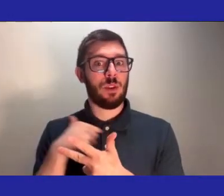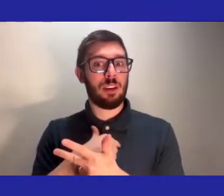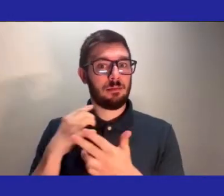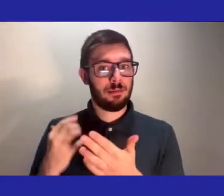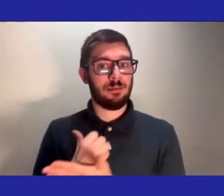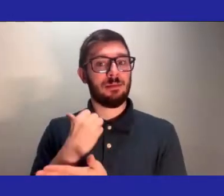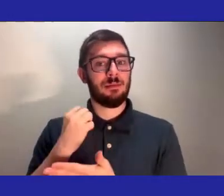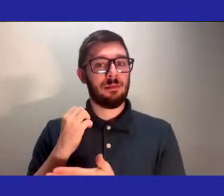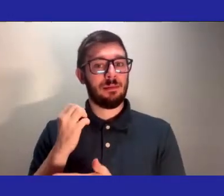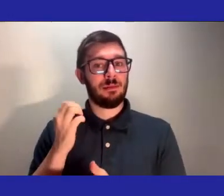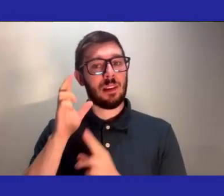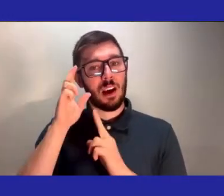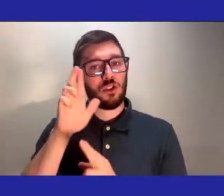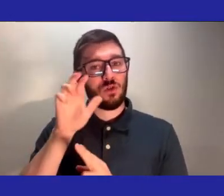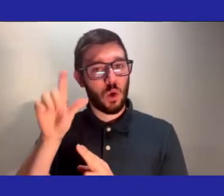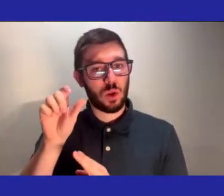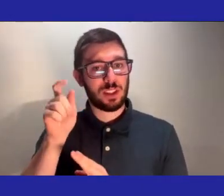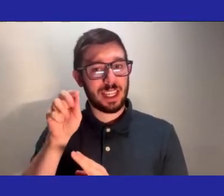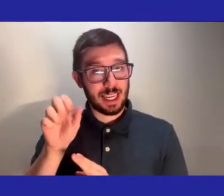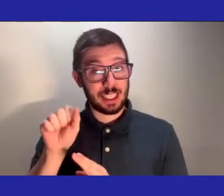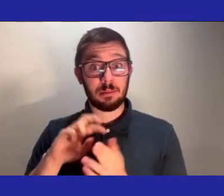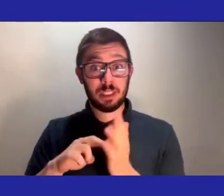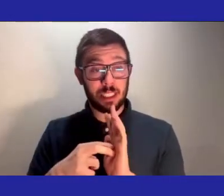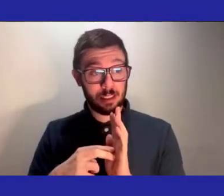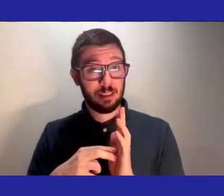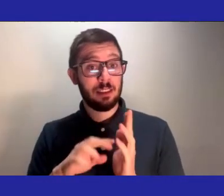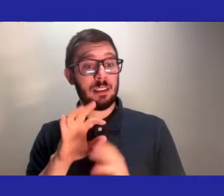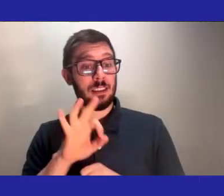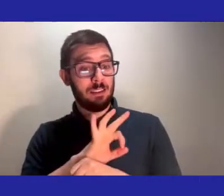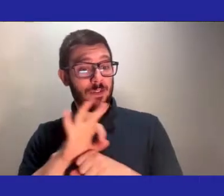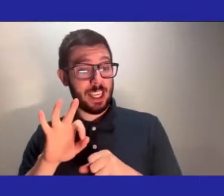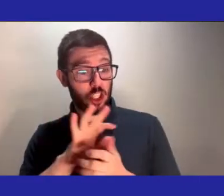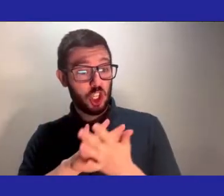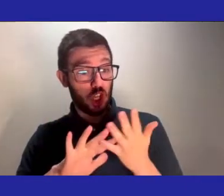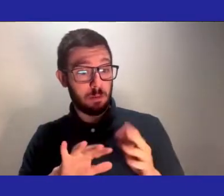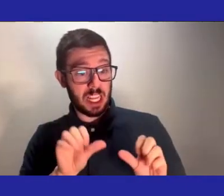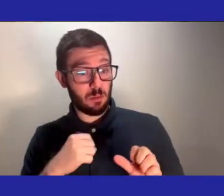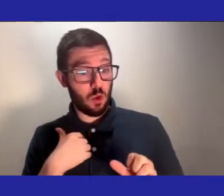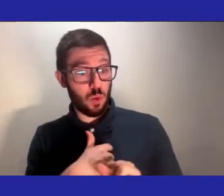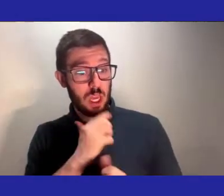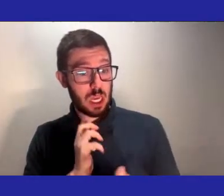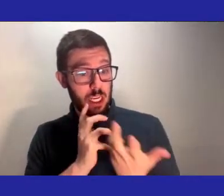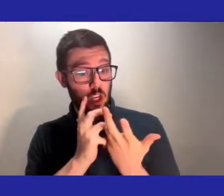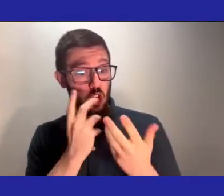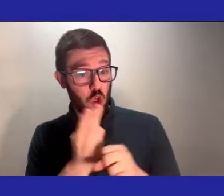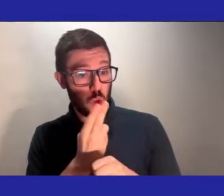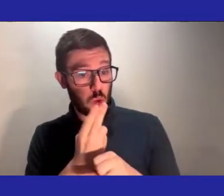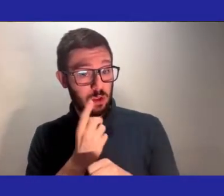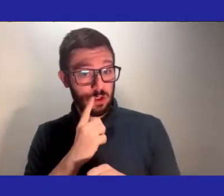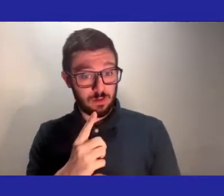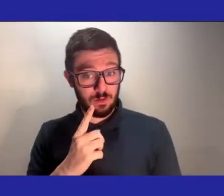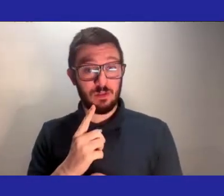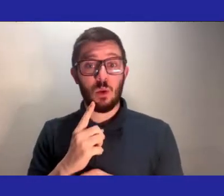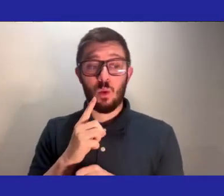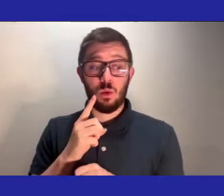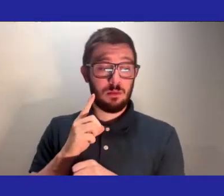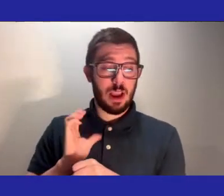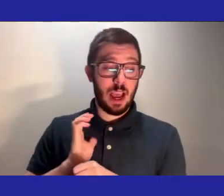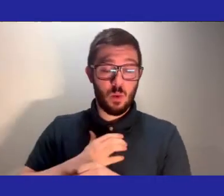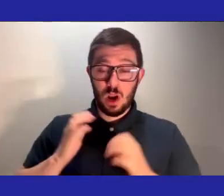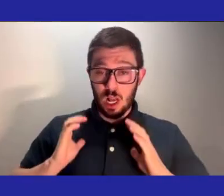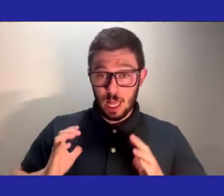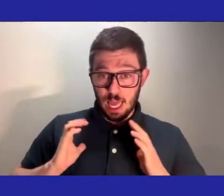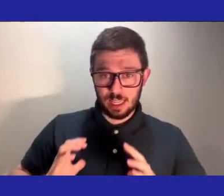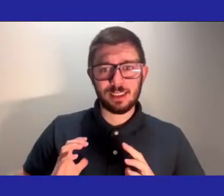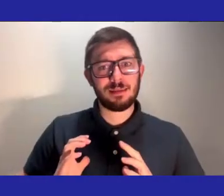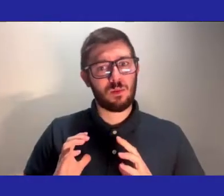the features and utilizing them that have proven effective at all of the other customers that use Epic, which is at this point more than half the hospital beds in the United